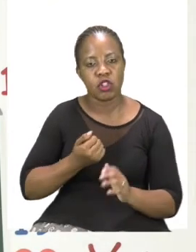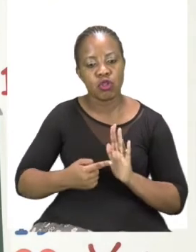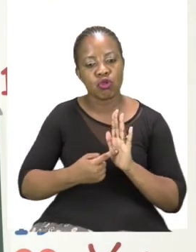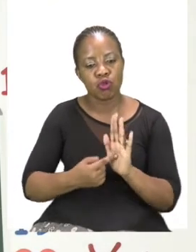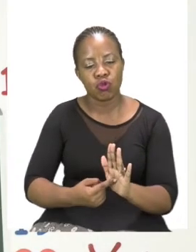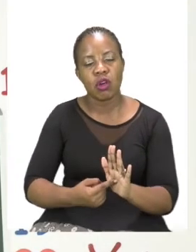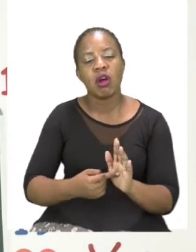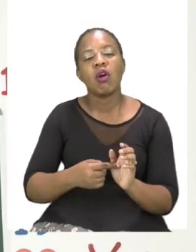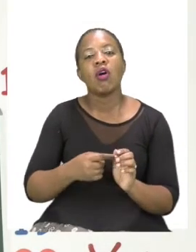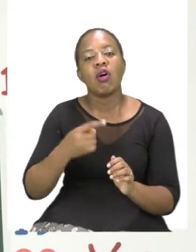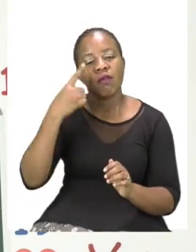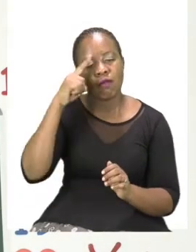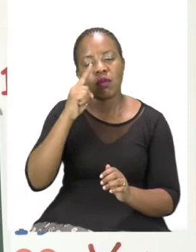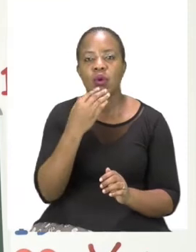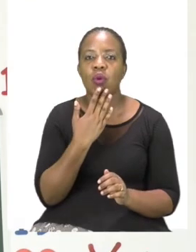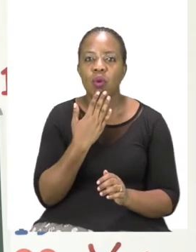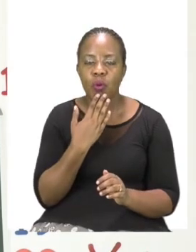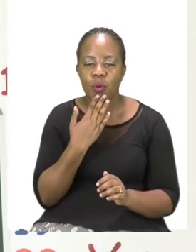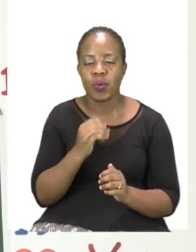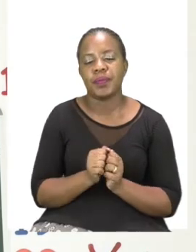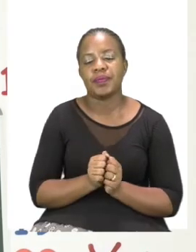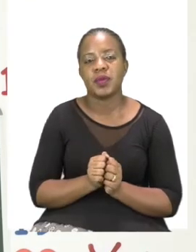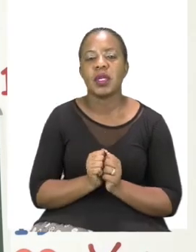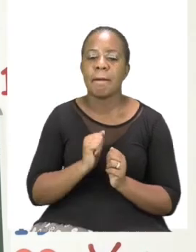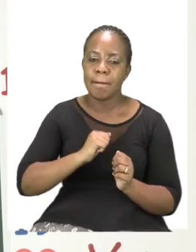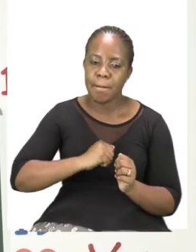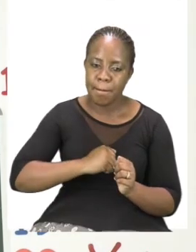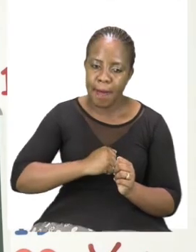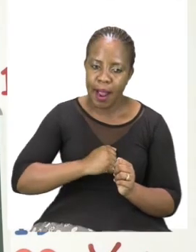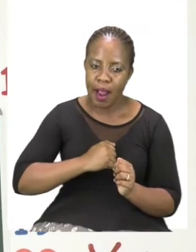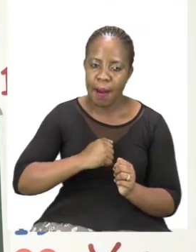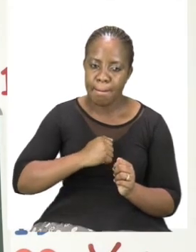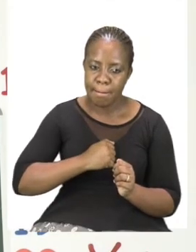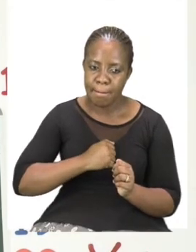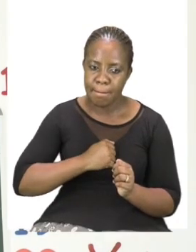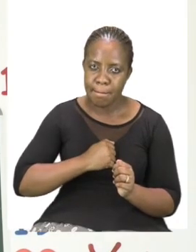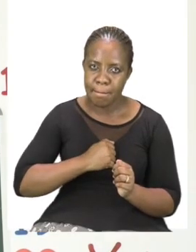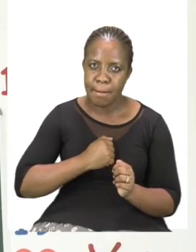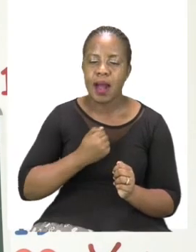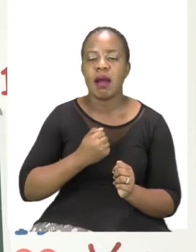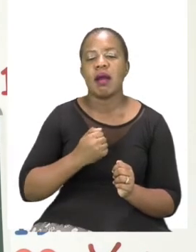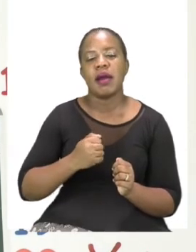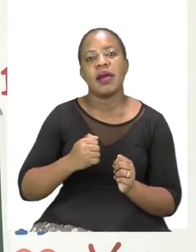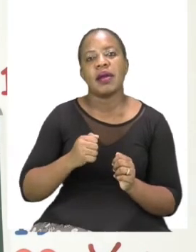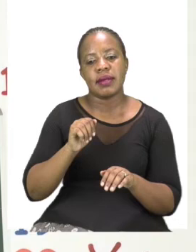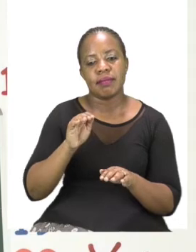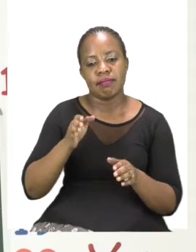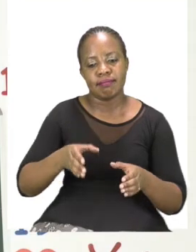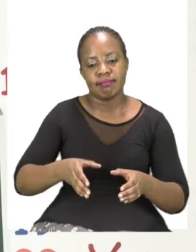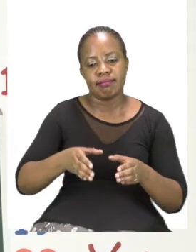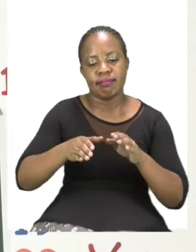we say my drum. So it's showing that this drum belongs